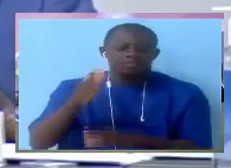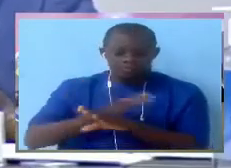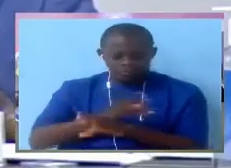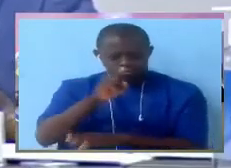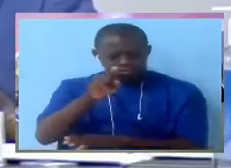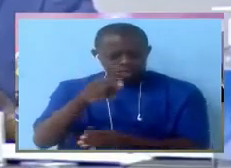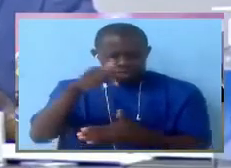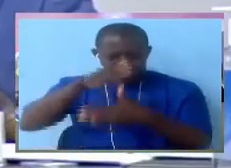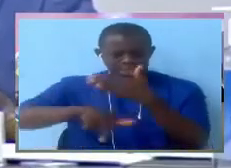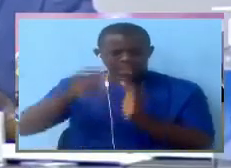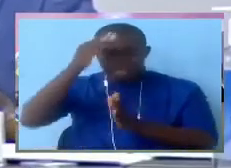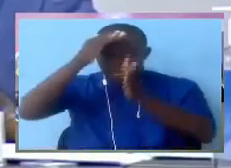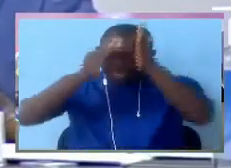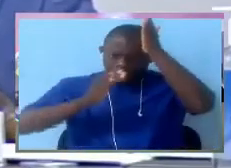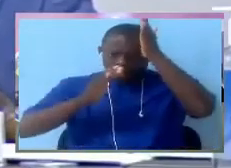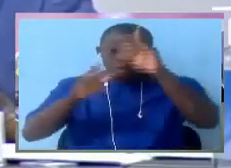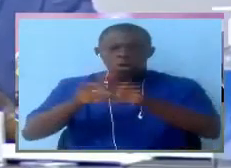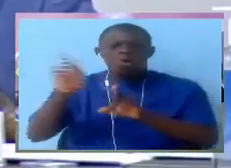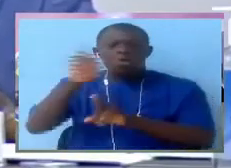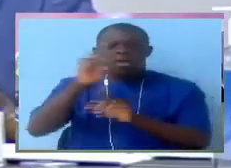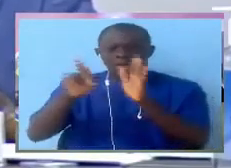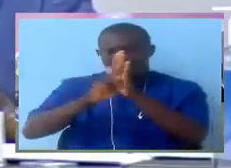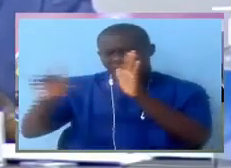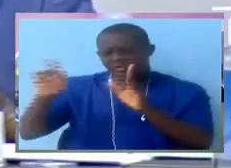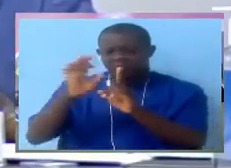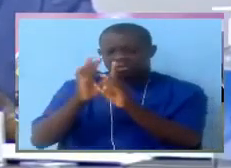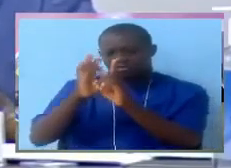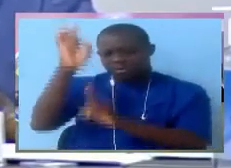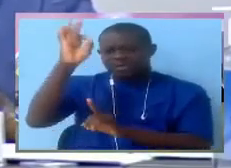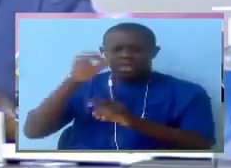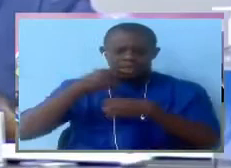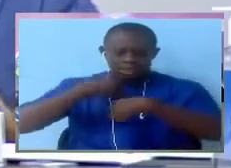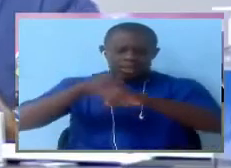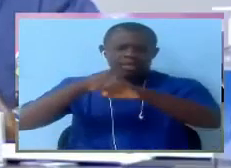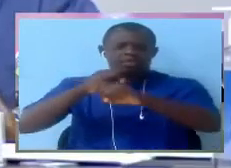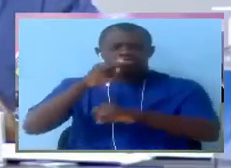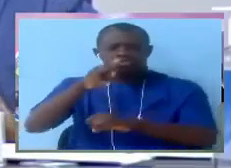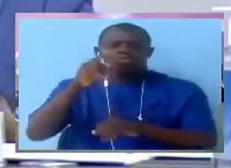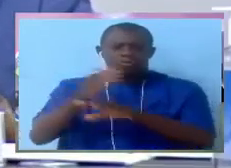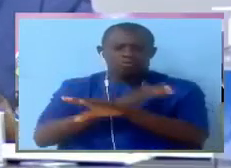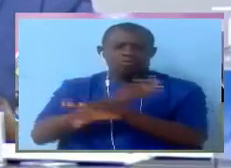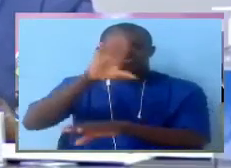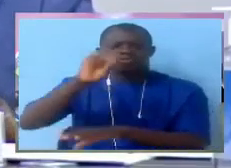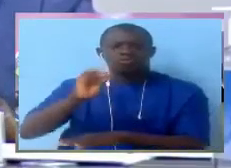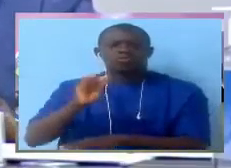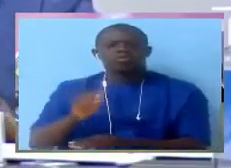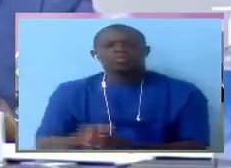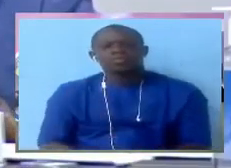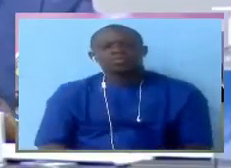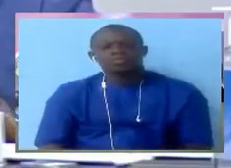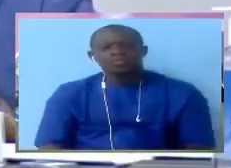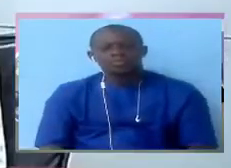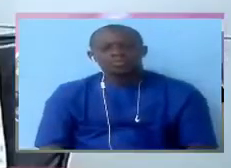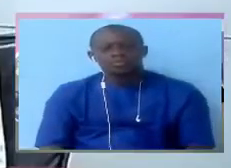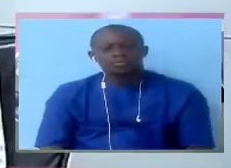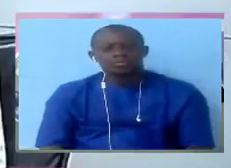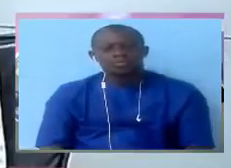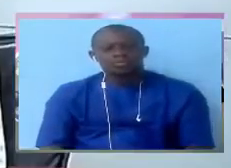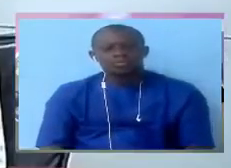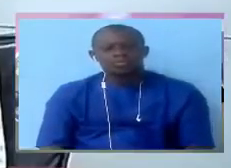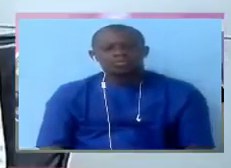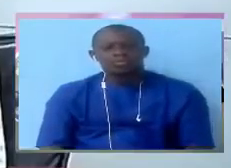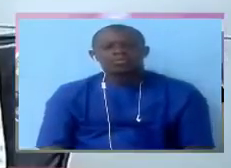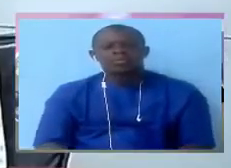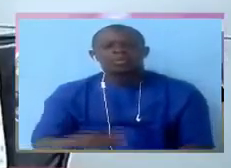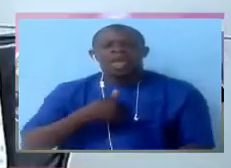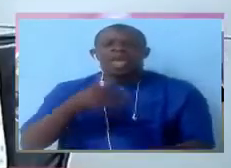army, what special training did you do? Ba nga nekké ci walé army bi, yon façon ni jang nga xamné mom nga fa def. Nas mo